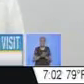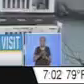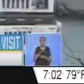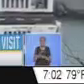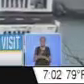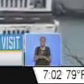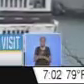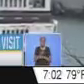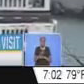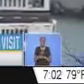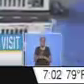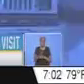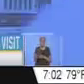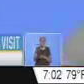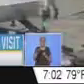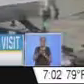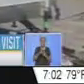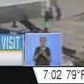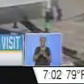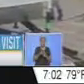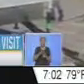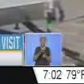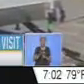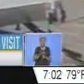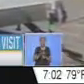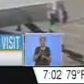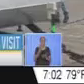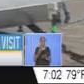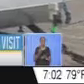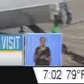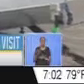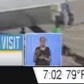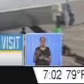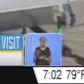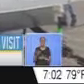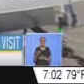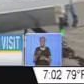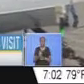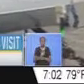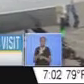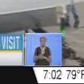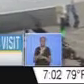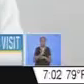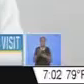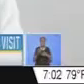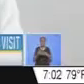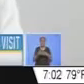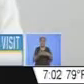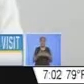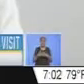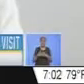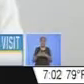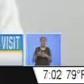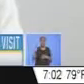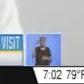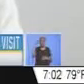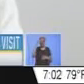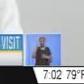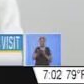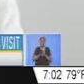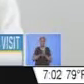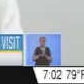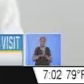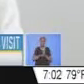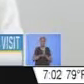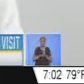essential to a properly functioning community. The site of the government's Family Relief Center in Abaco, near Spring